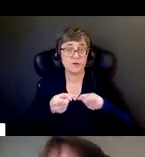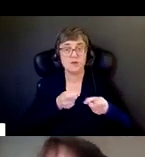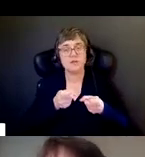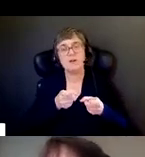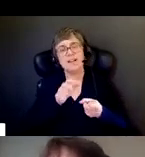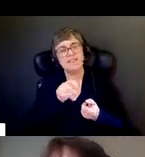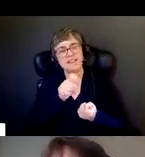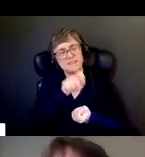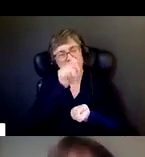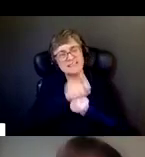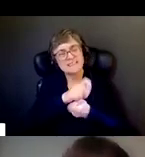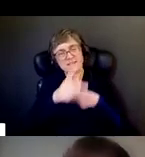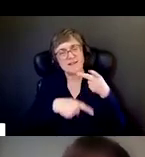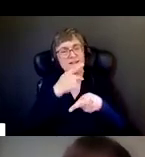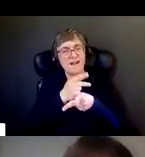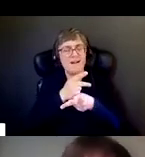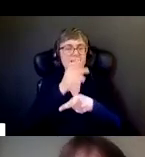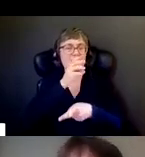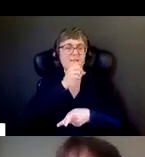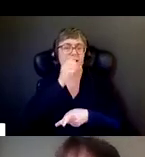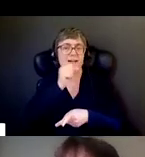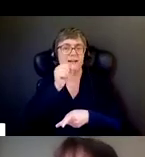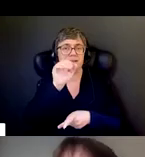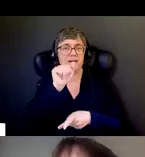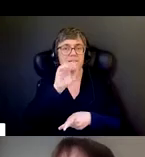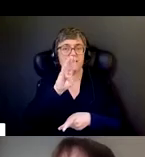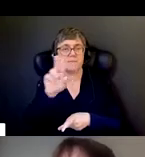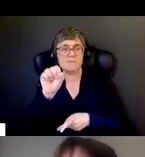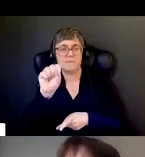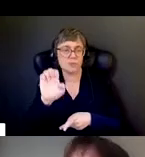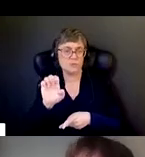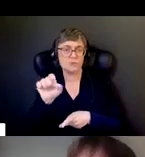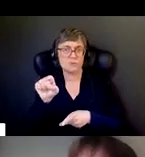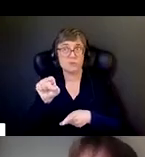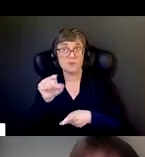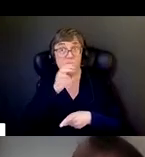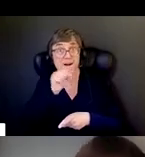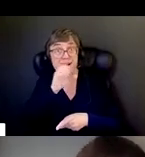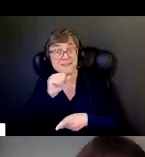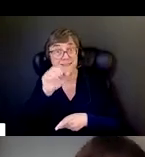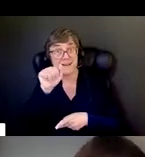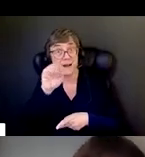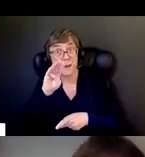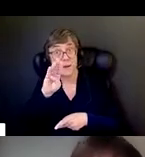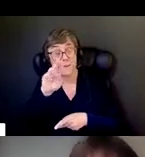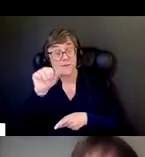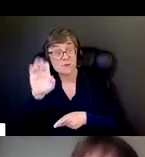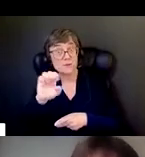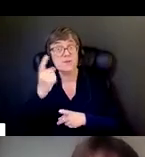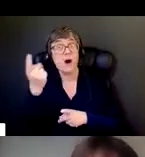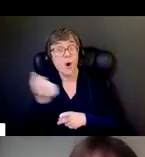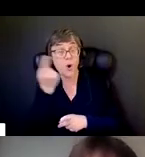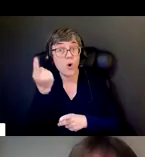form of elder abuse. So important to emphasize that elder abuse does not always take the form of coercive control. So it